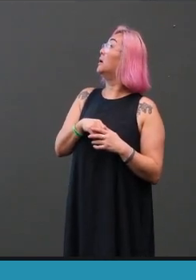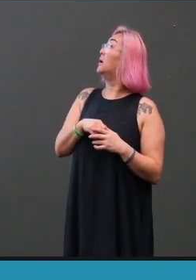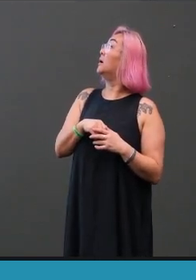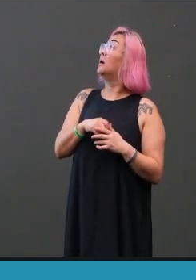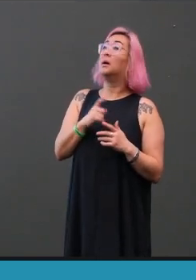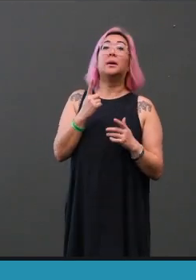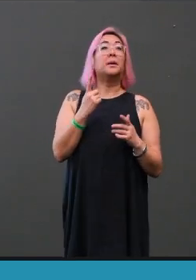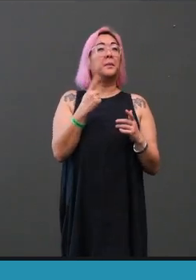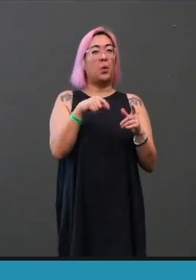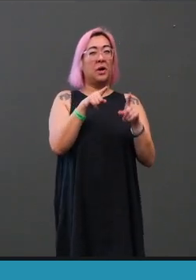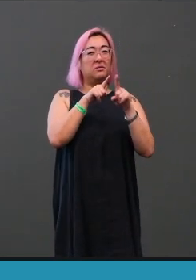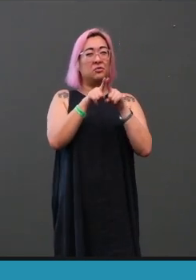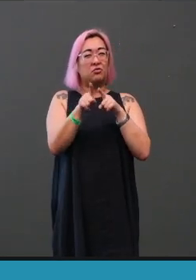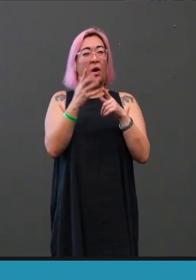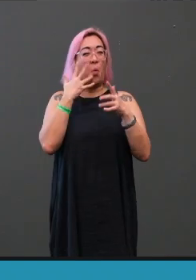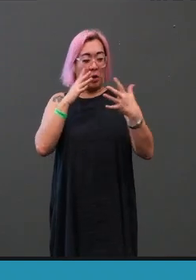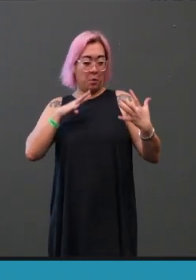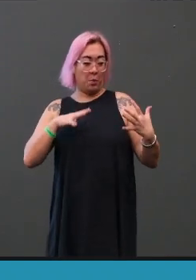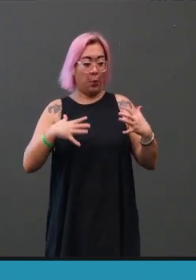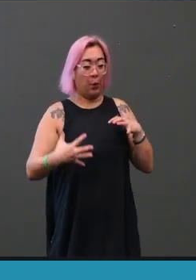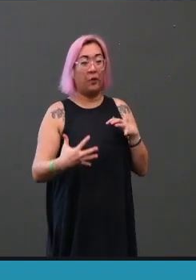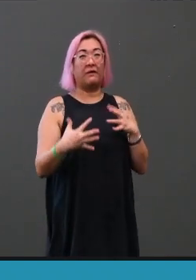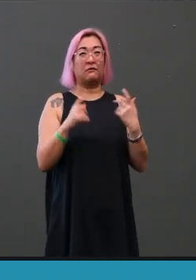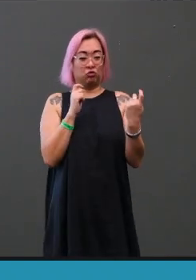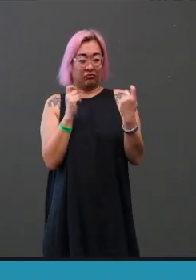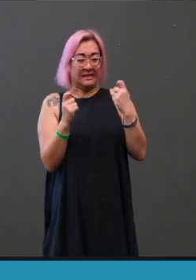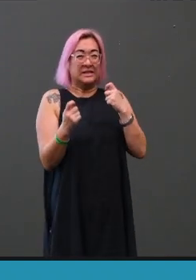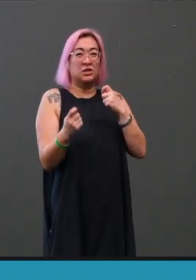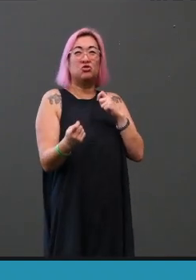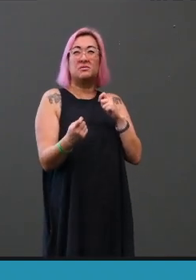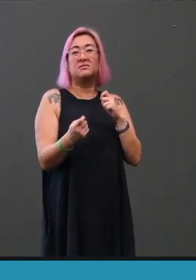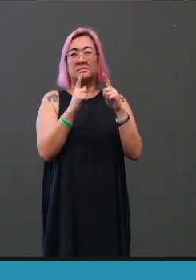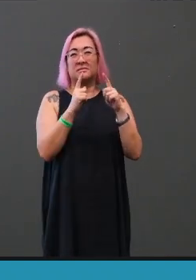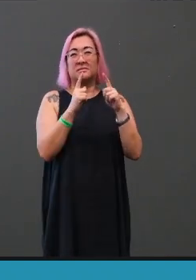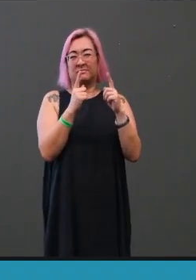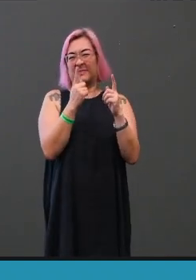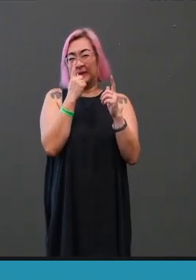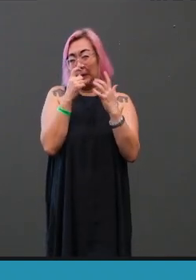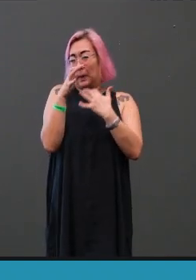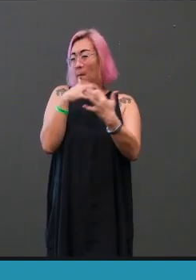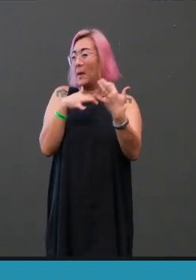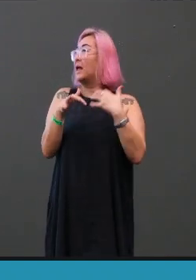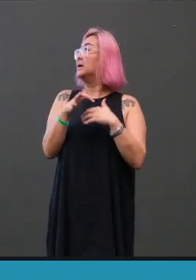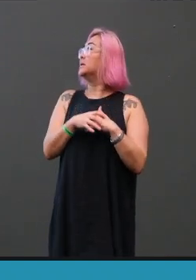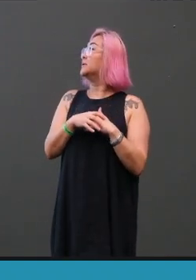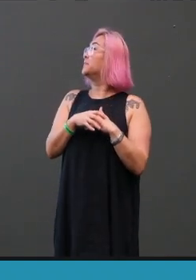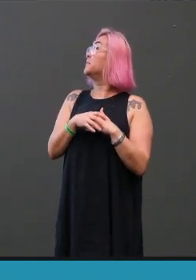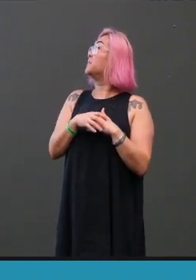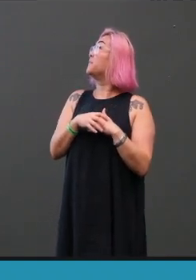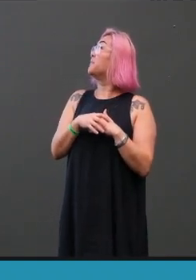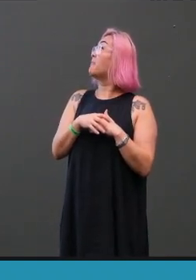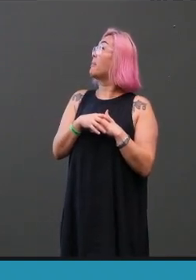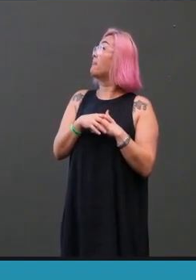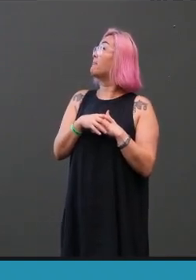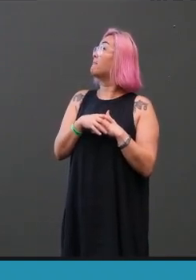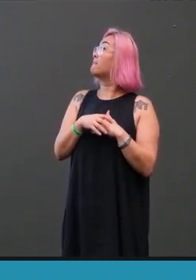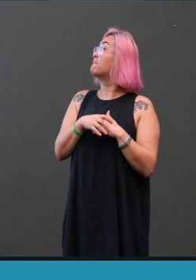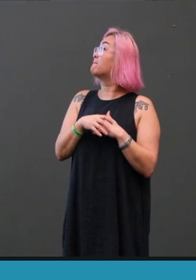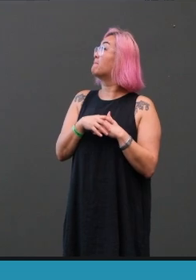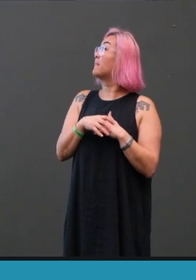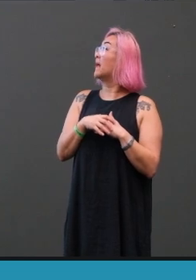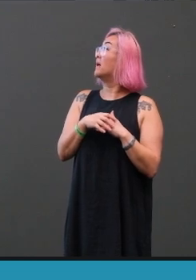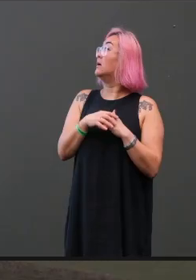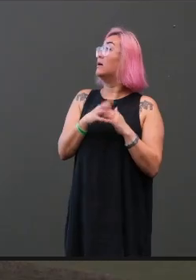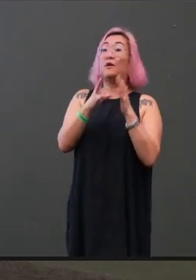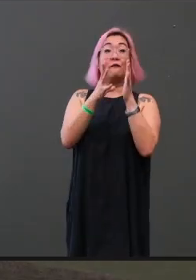would find here. A lot of edge cases to take care of. So, for example, there was also the case of if the feet colliding with the environment,